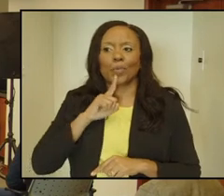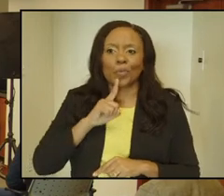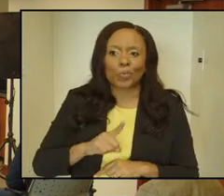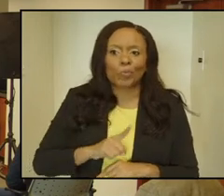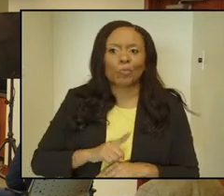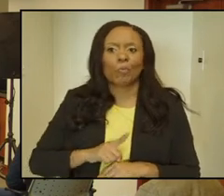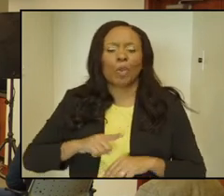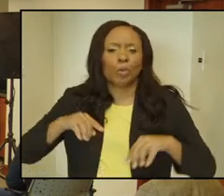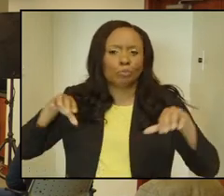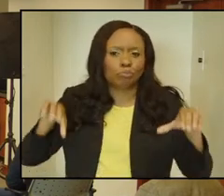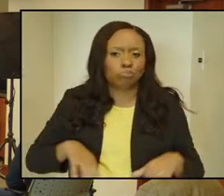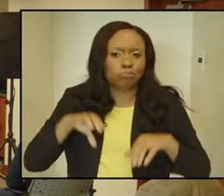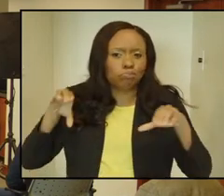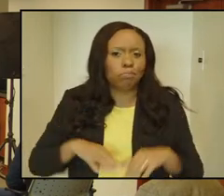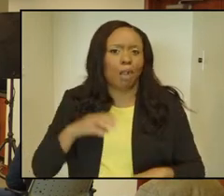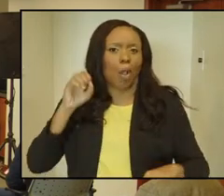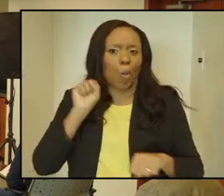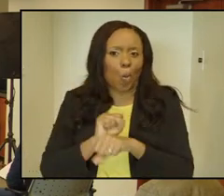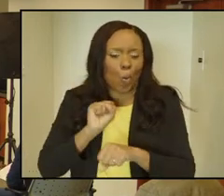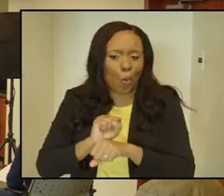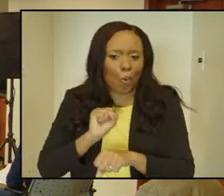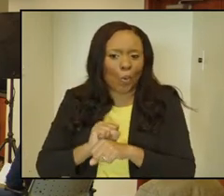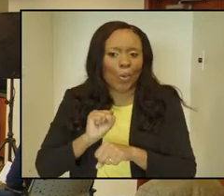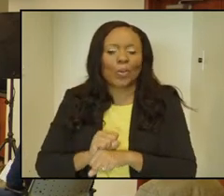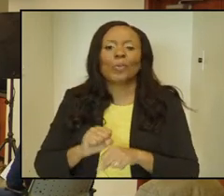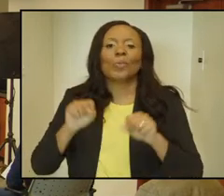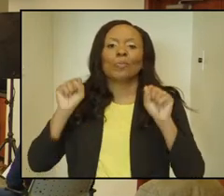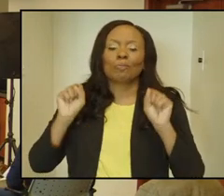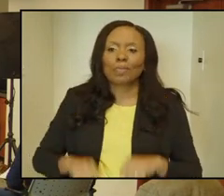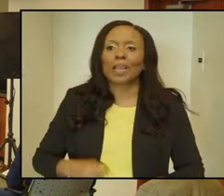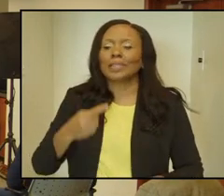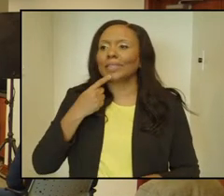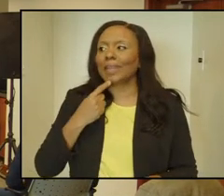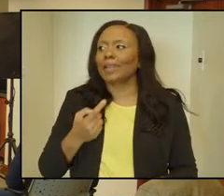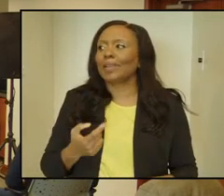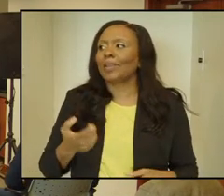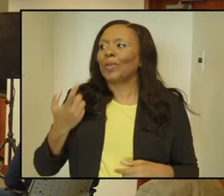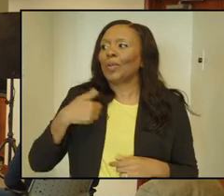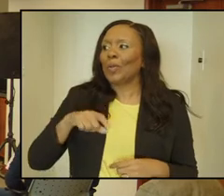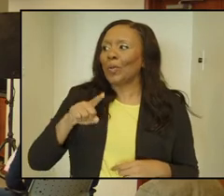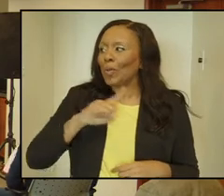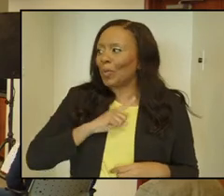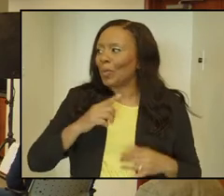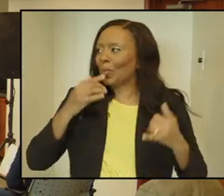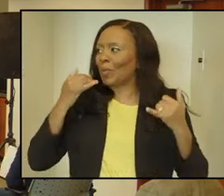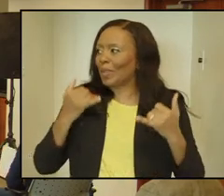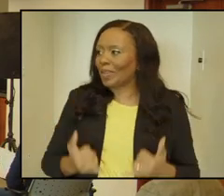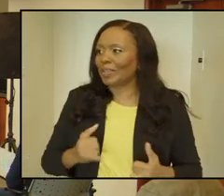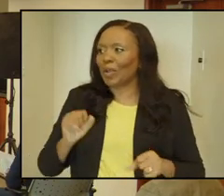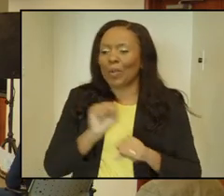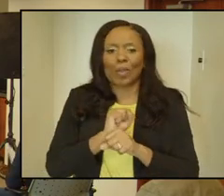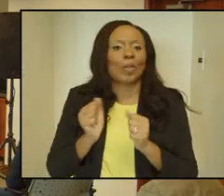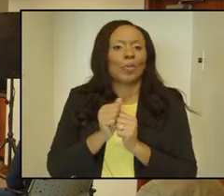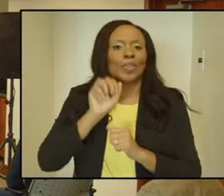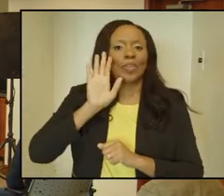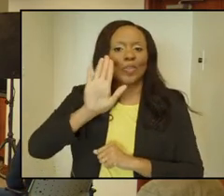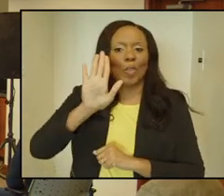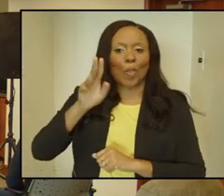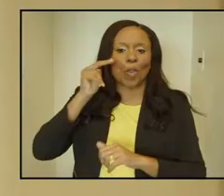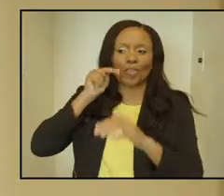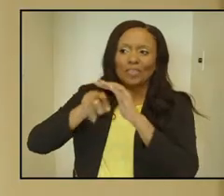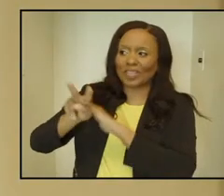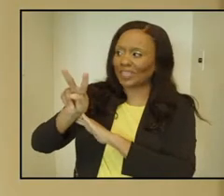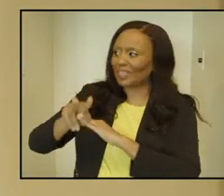and that we have been able to come to such a point that we can say that we are executing your vision.